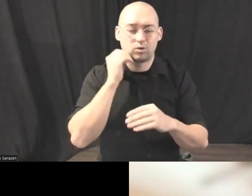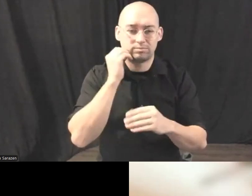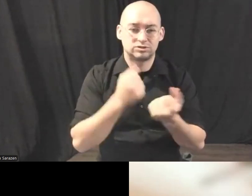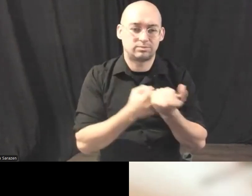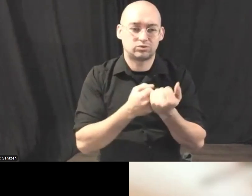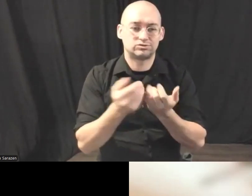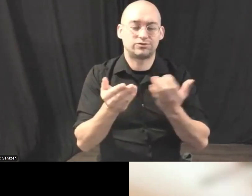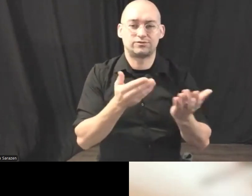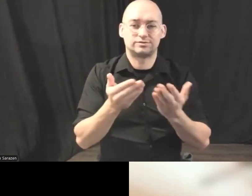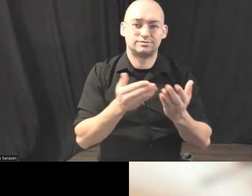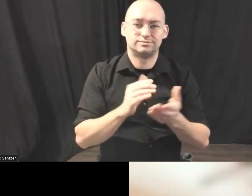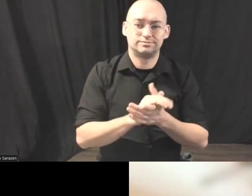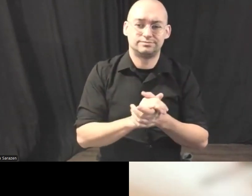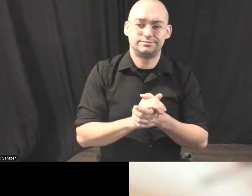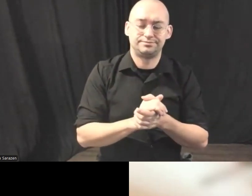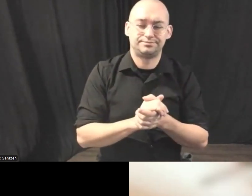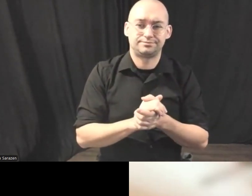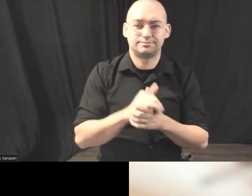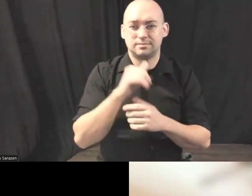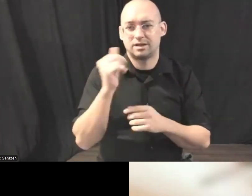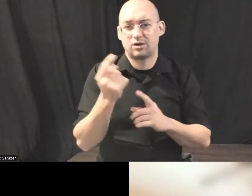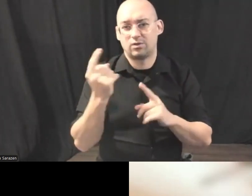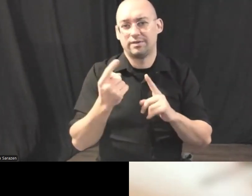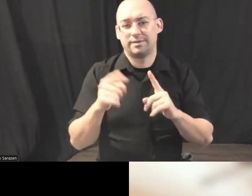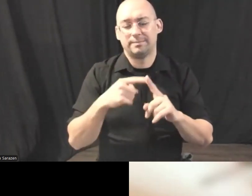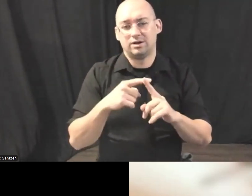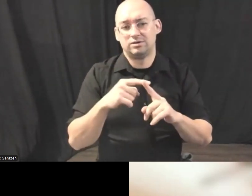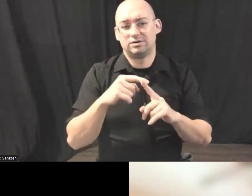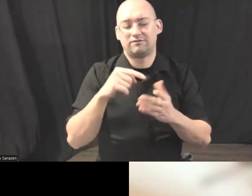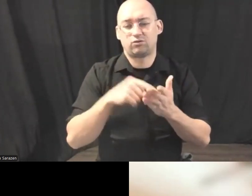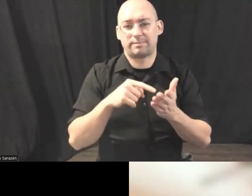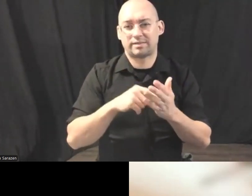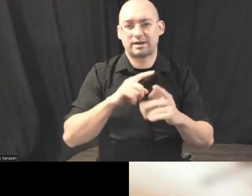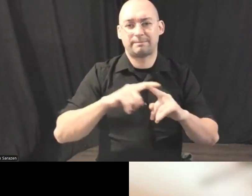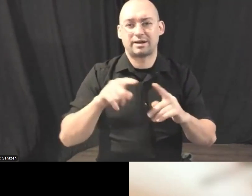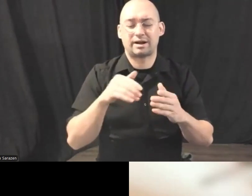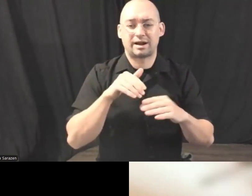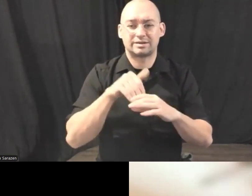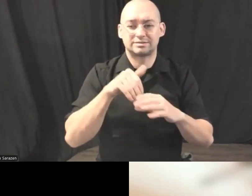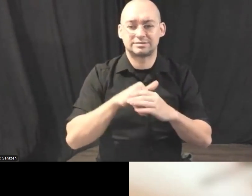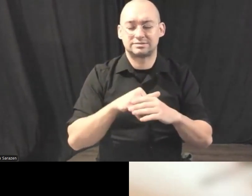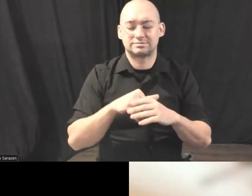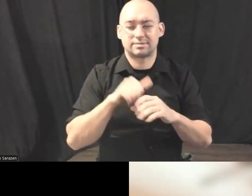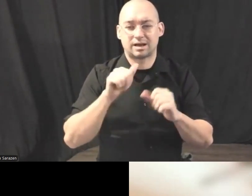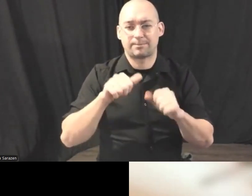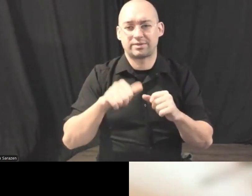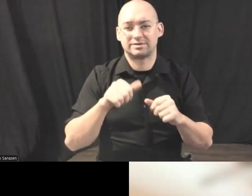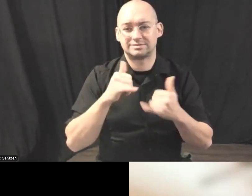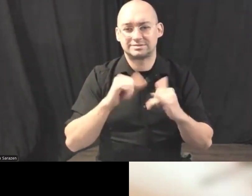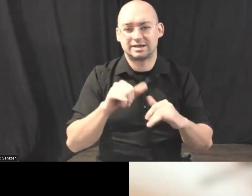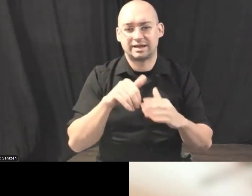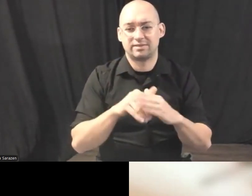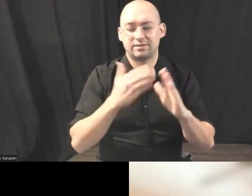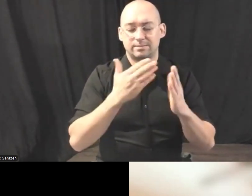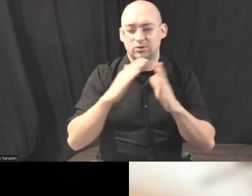so not just about affordability, but also access to being able to stay in the community and